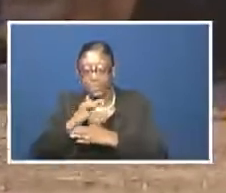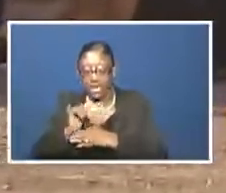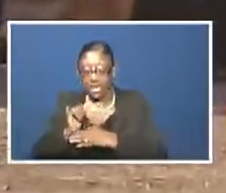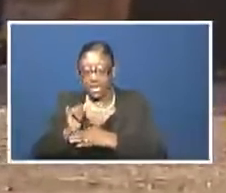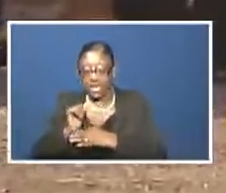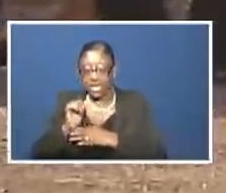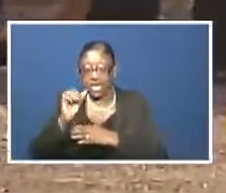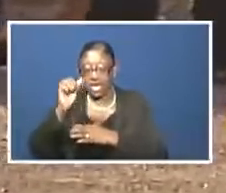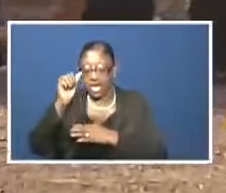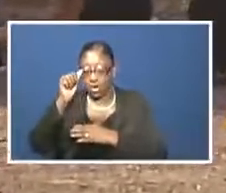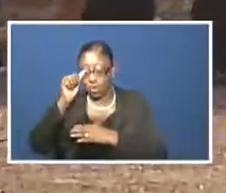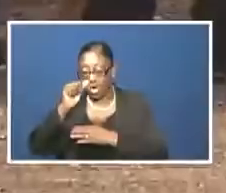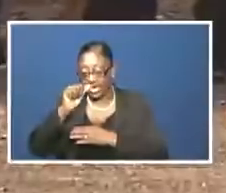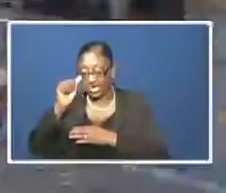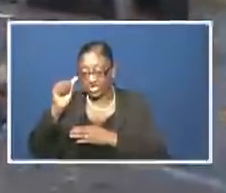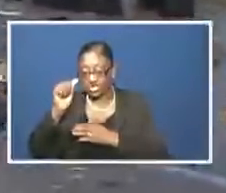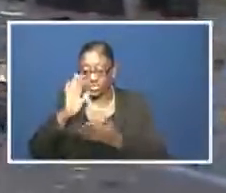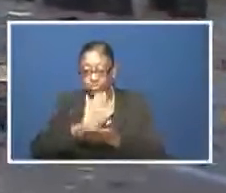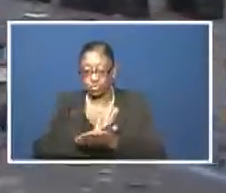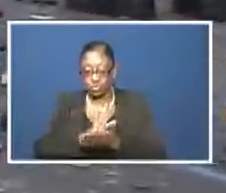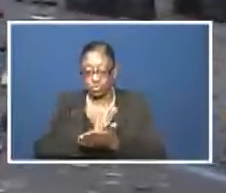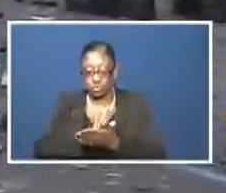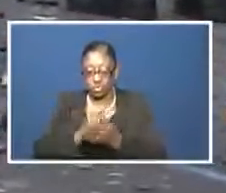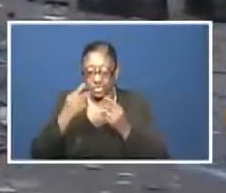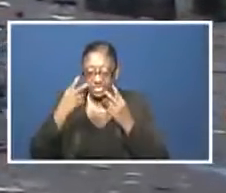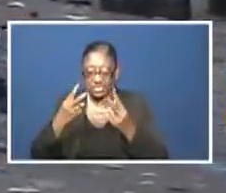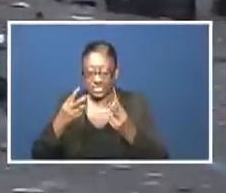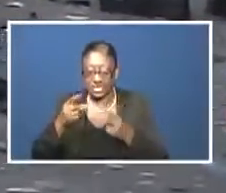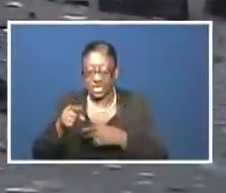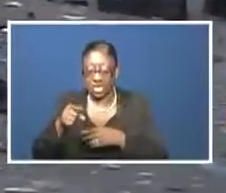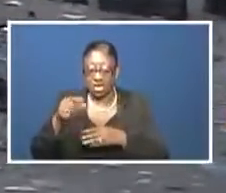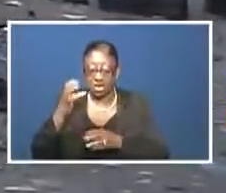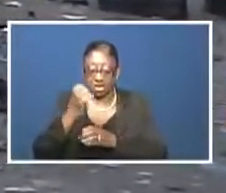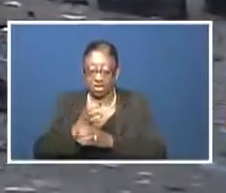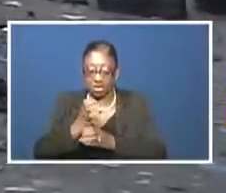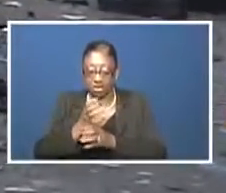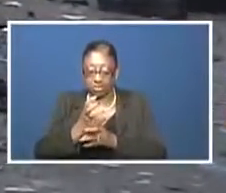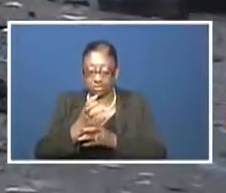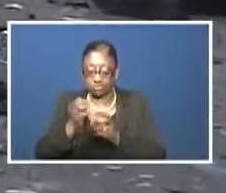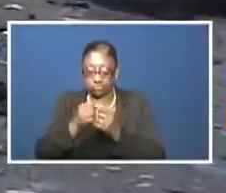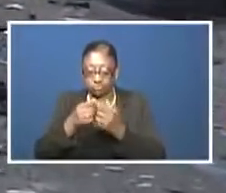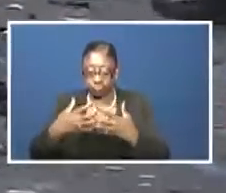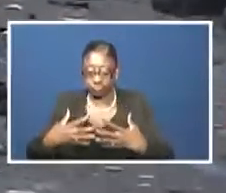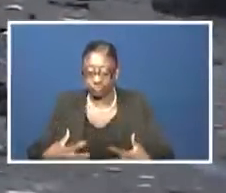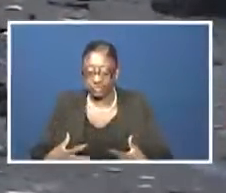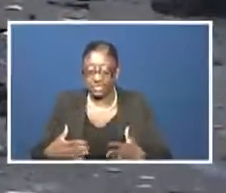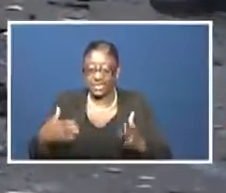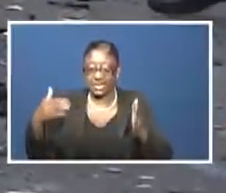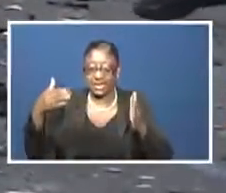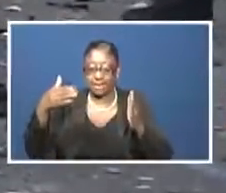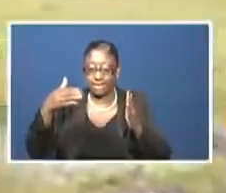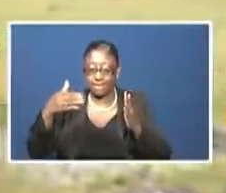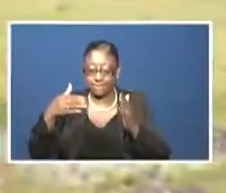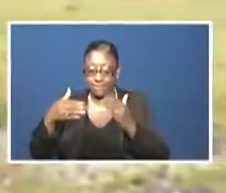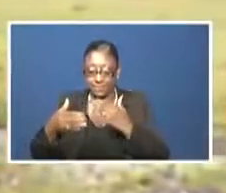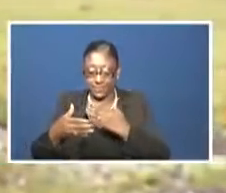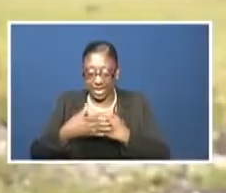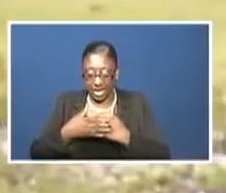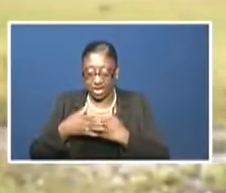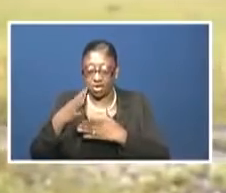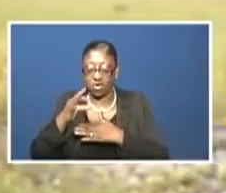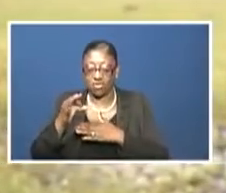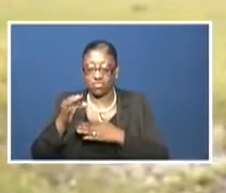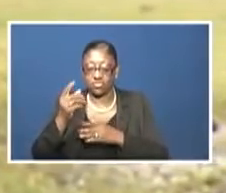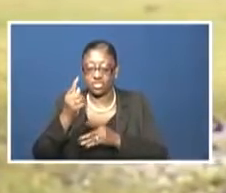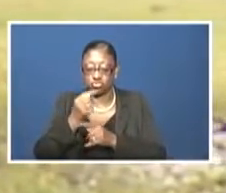There, they met a black, mangled Honda Accord that collided with the back of a Mack garbage truck. Police have not yet released